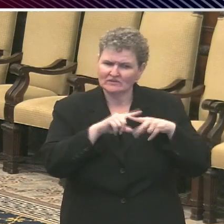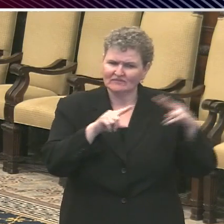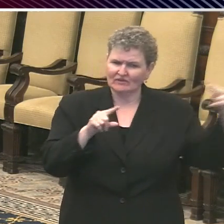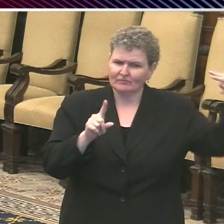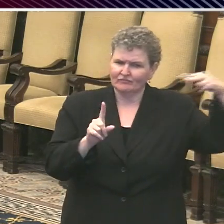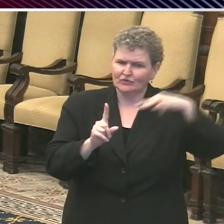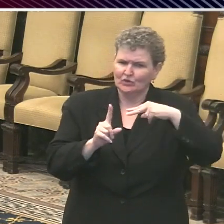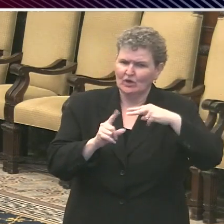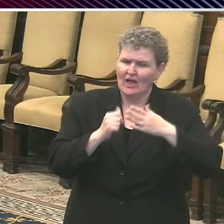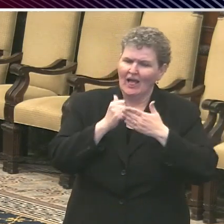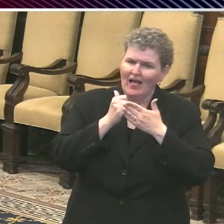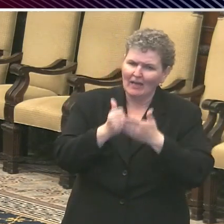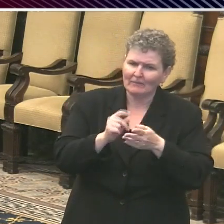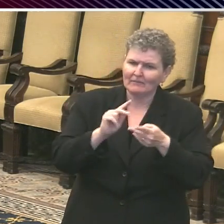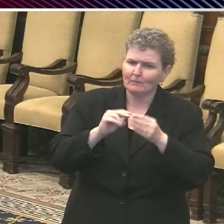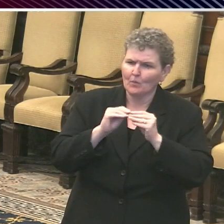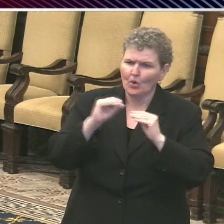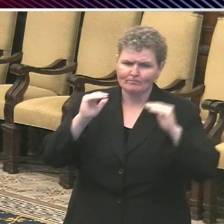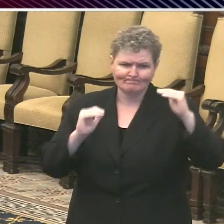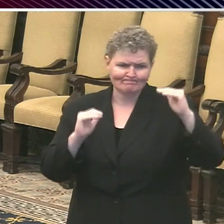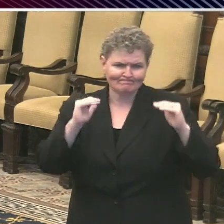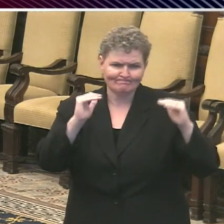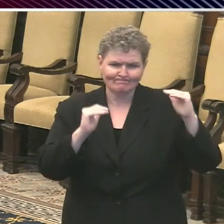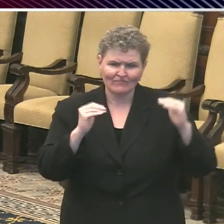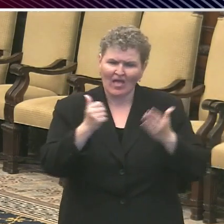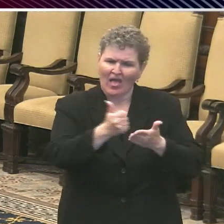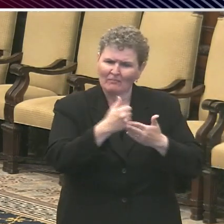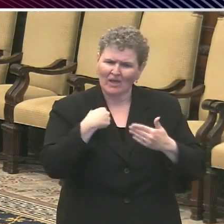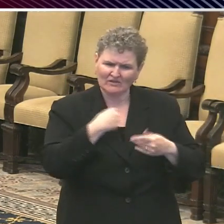that. Can you help us reconcile those two different things happening at once?